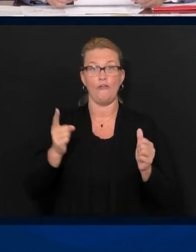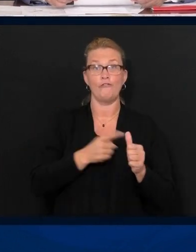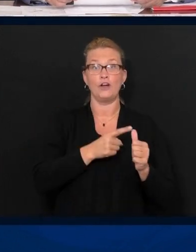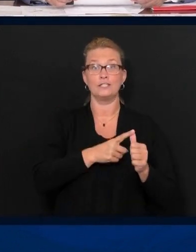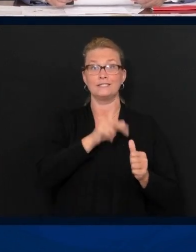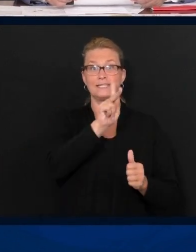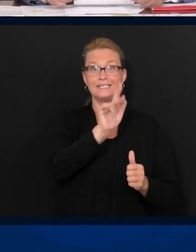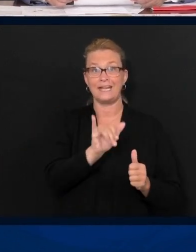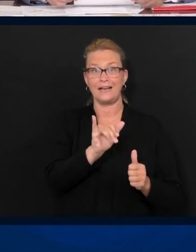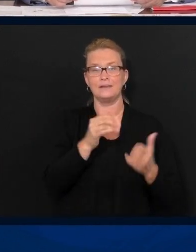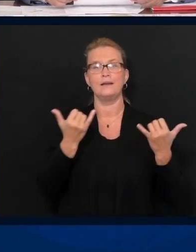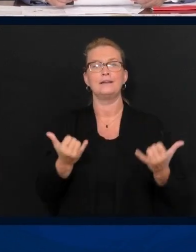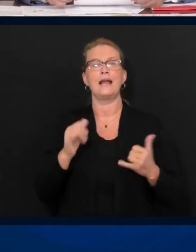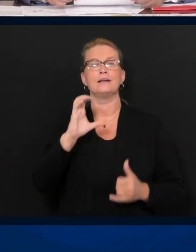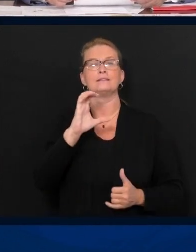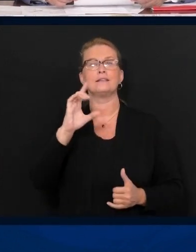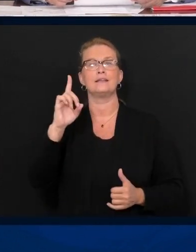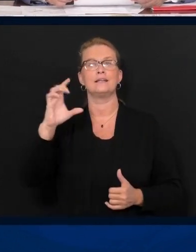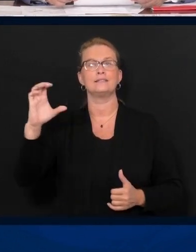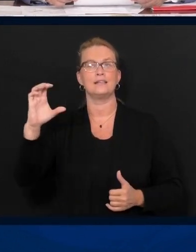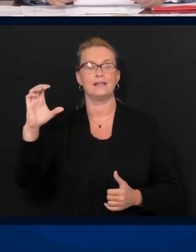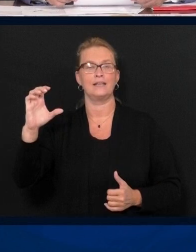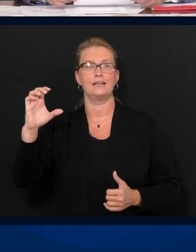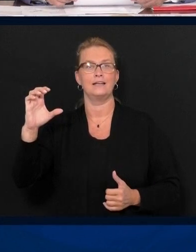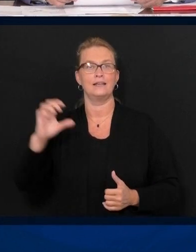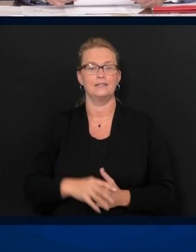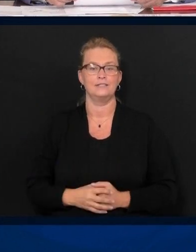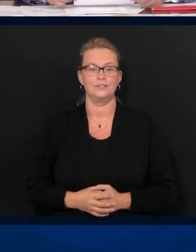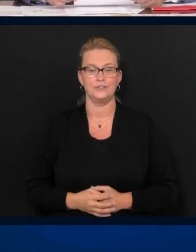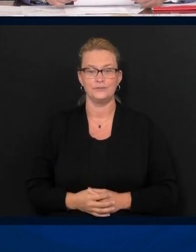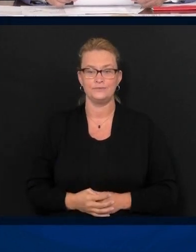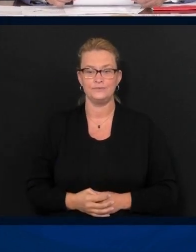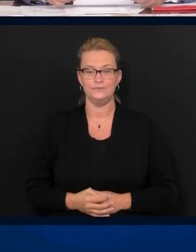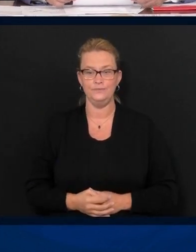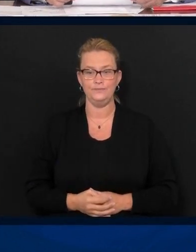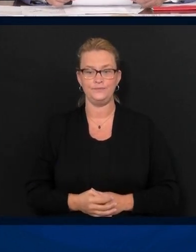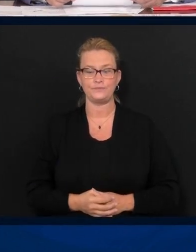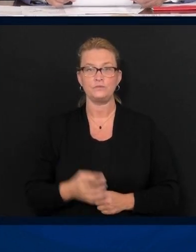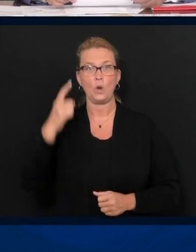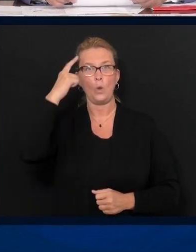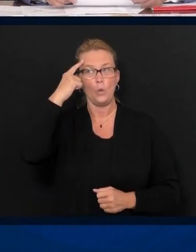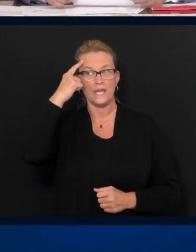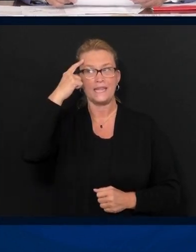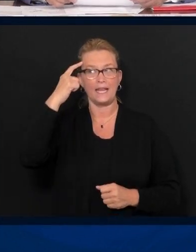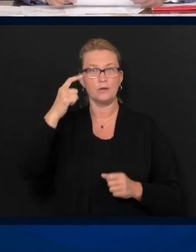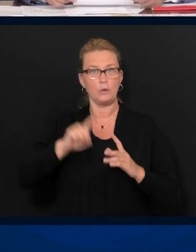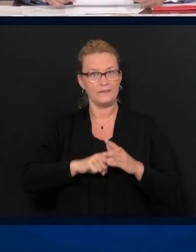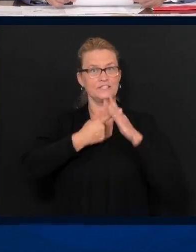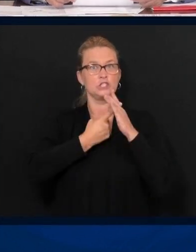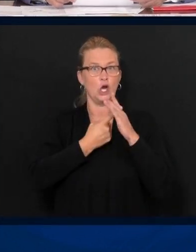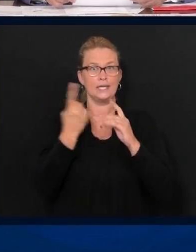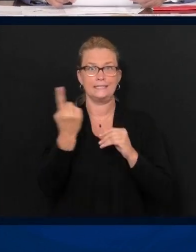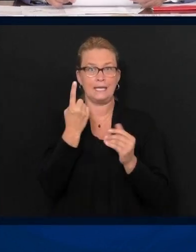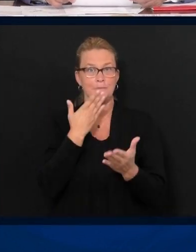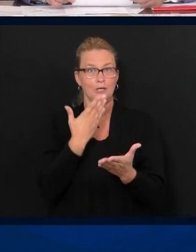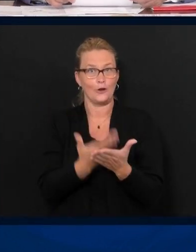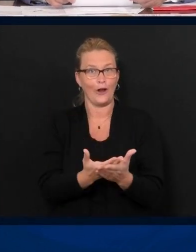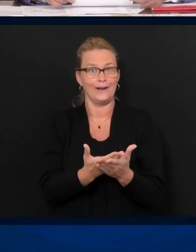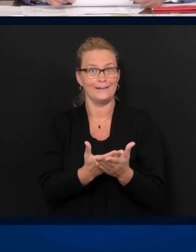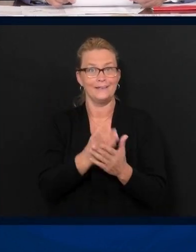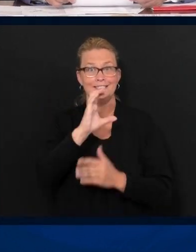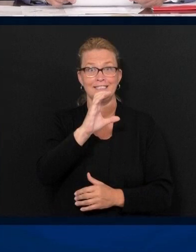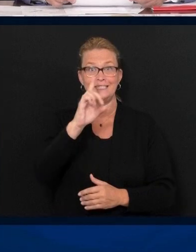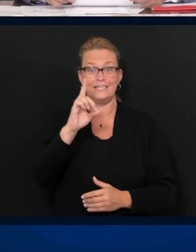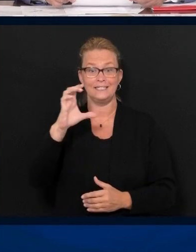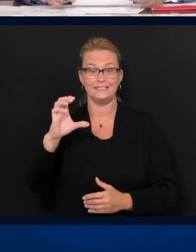and now it's the CDC. And we think we're onto something really good. CDC's color